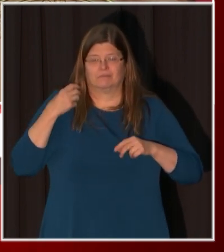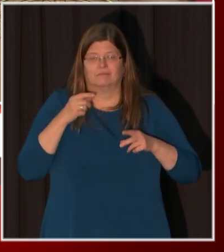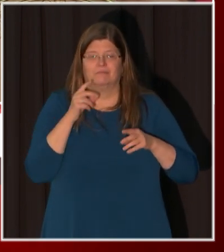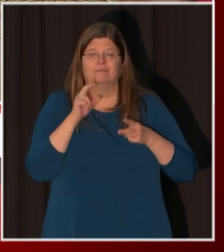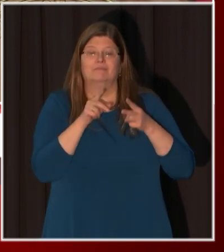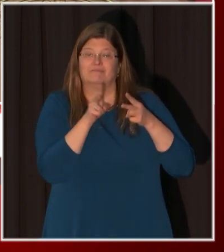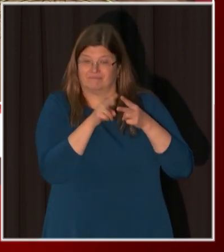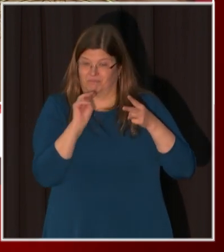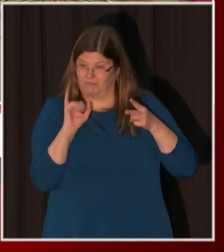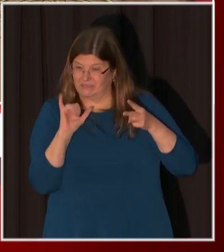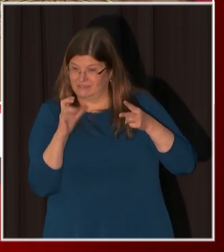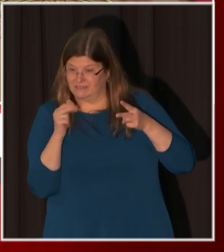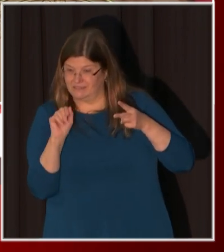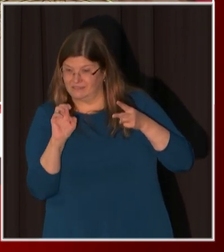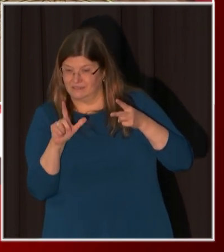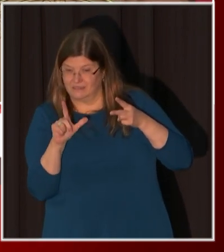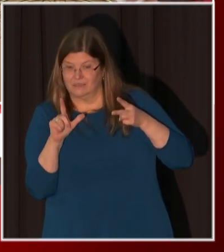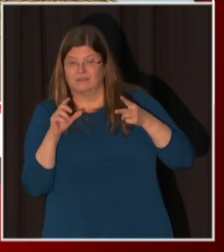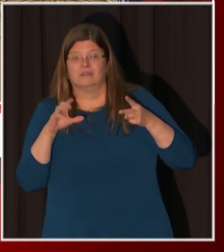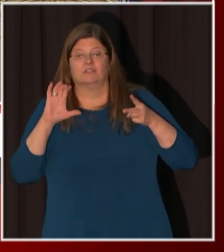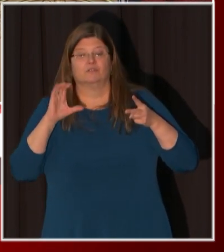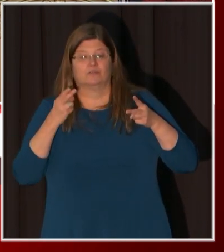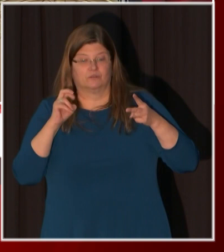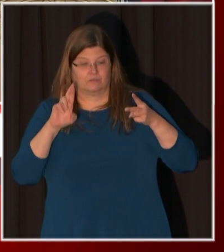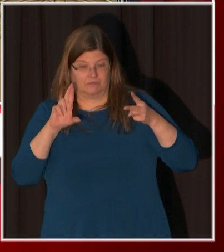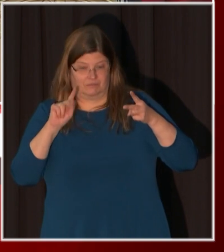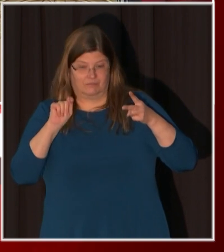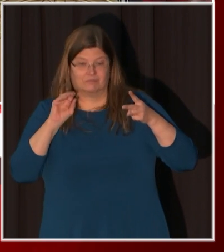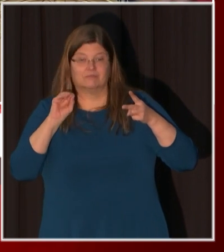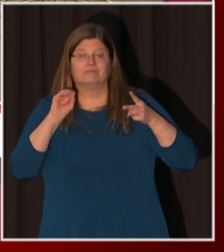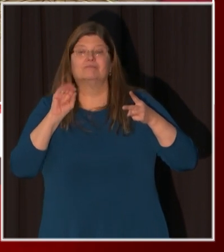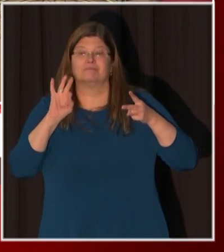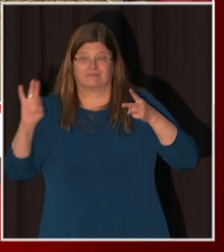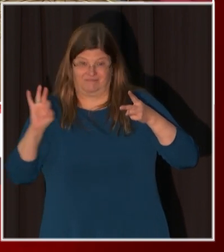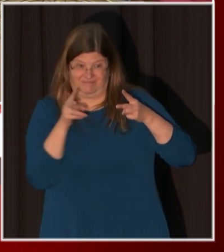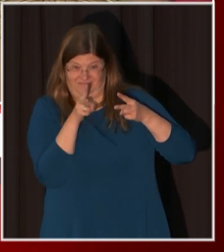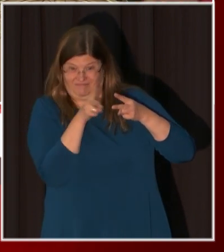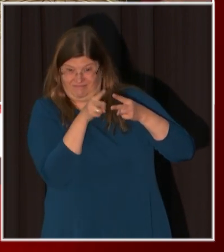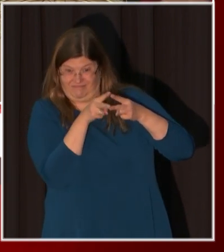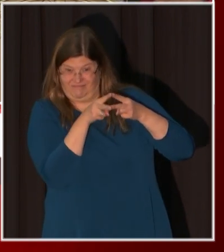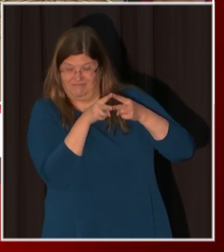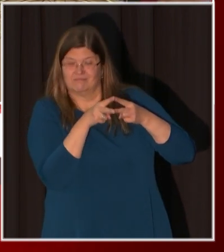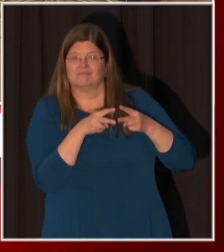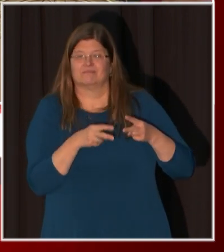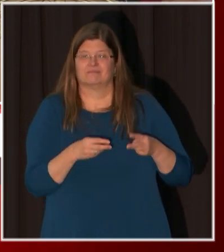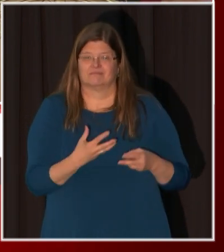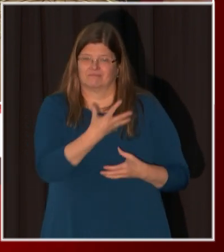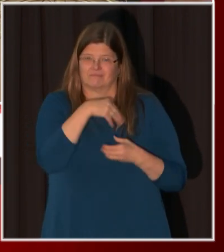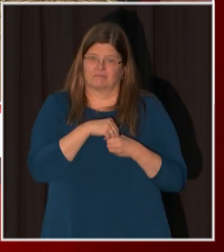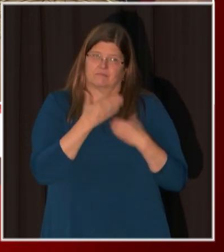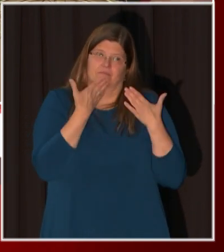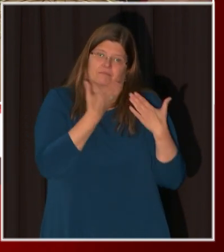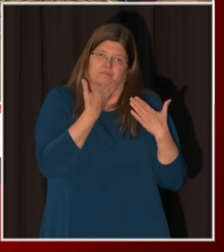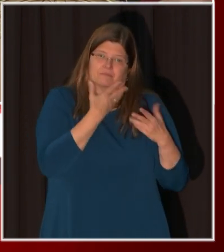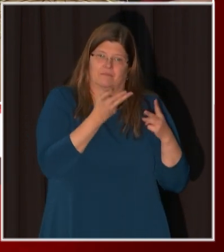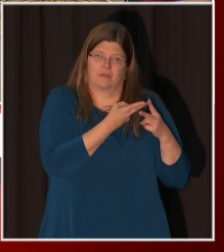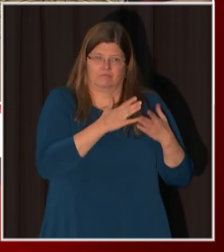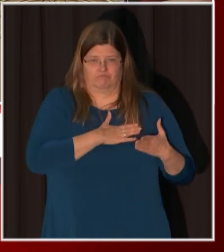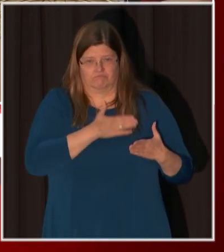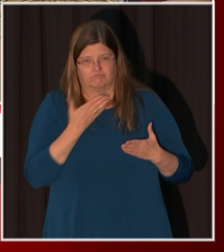vast experience to this effort and their willingness to serve their